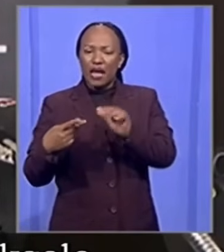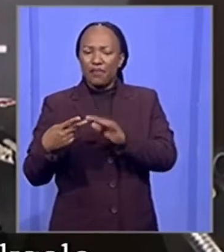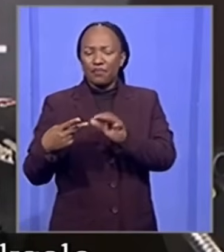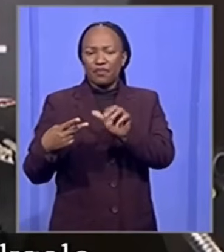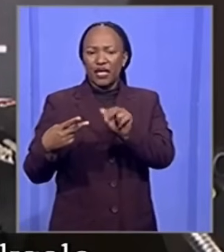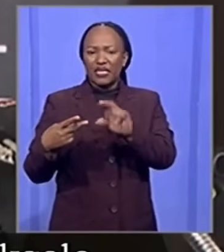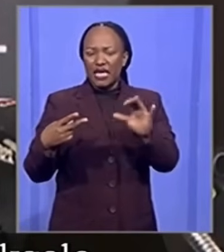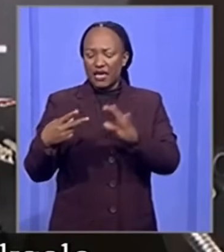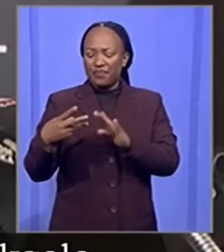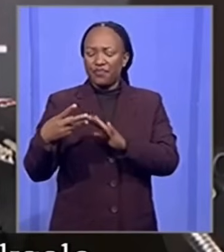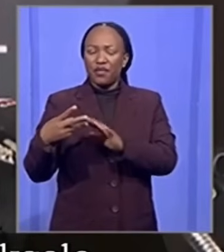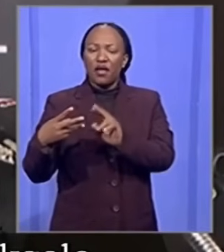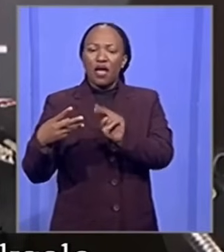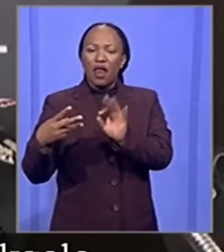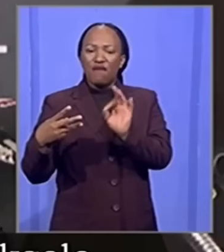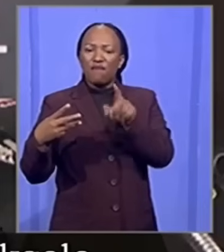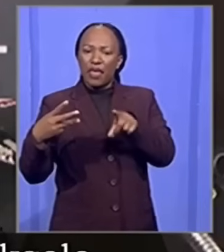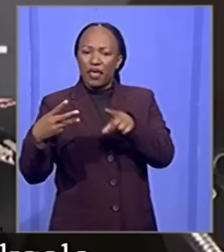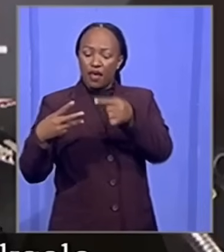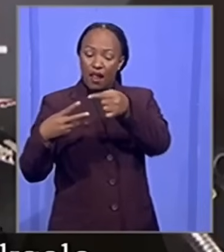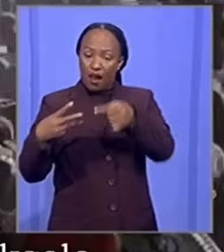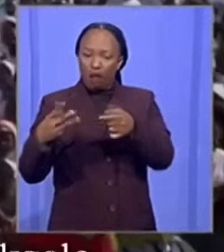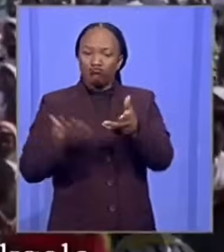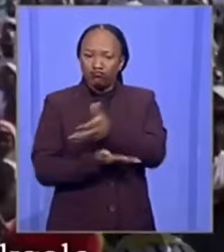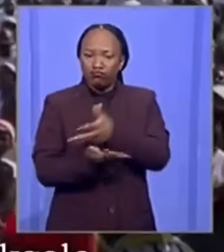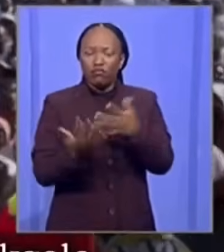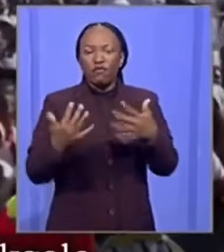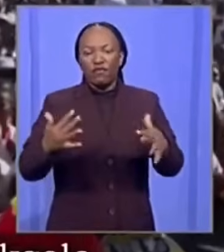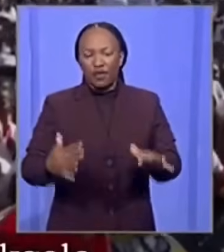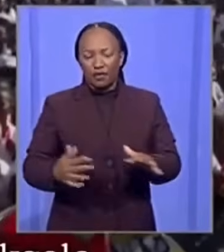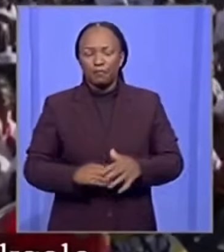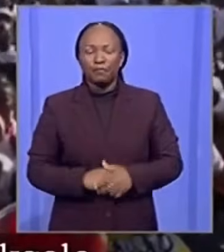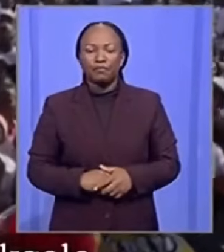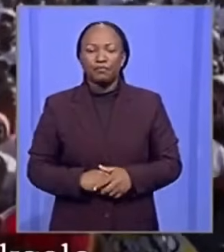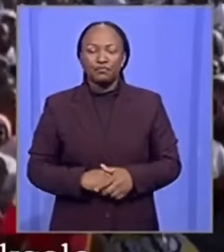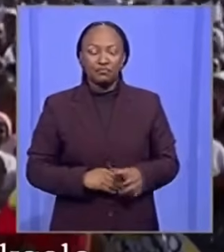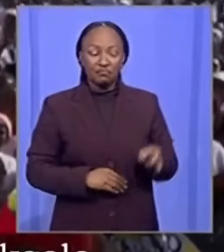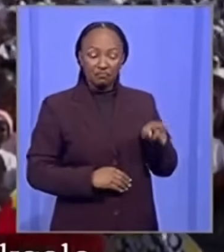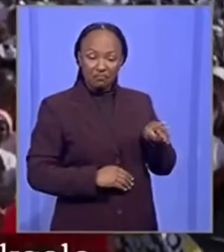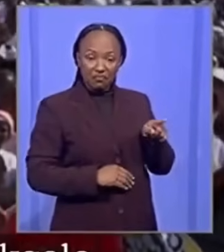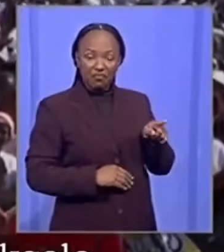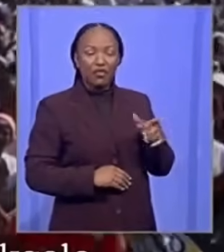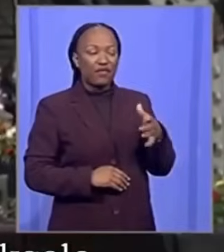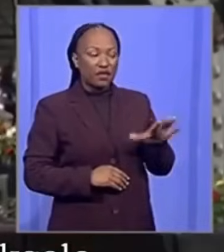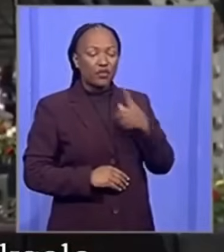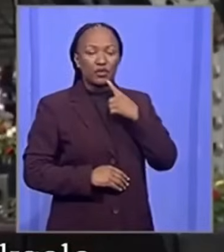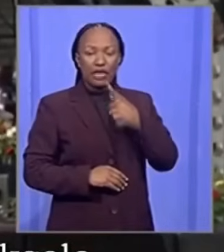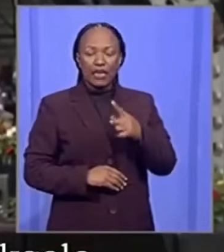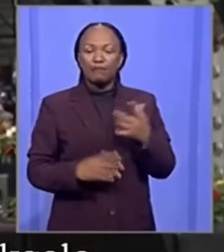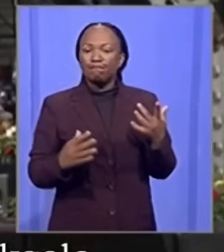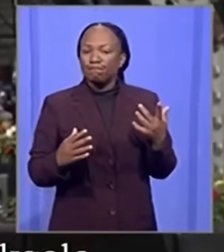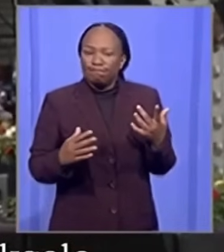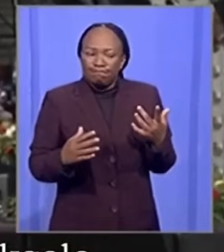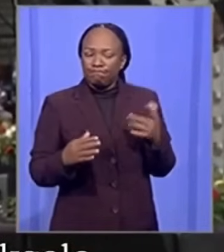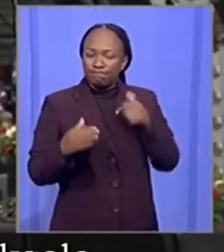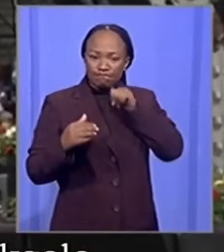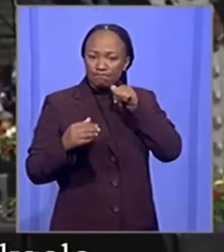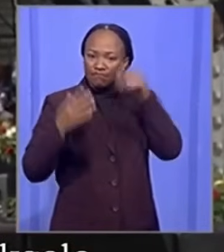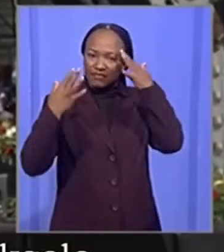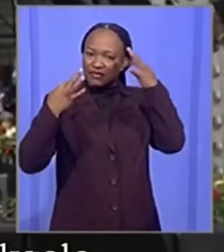the NFP in this province. IFP e rinkile qeto eo inkileng e sa tsotelle hore mekga e